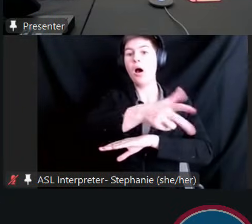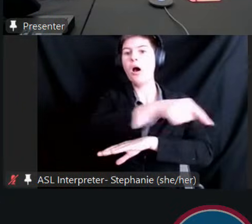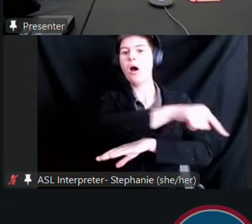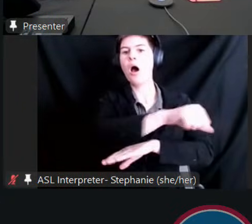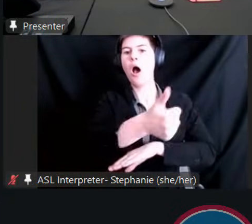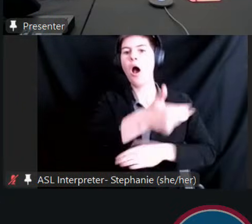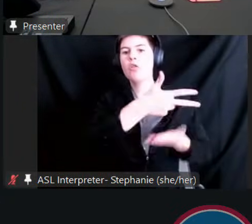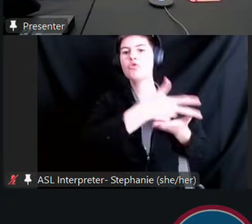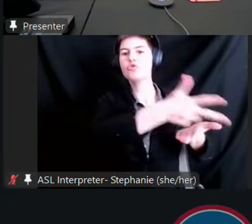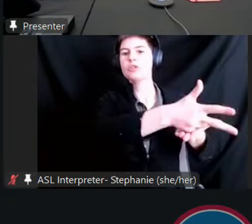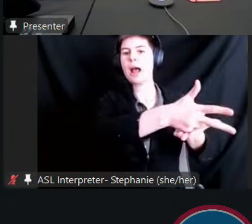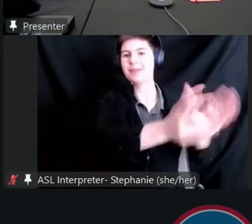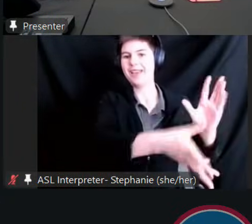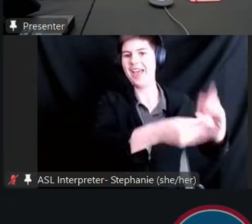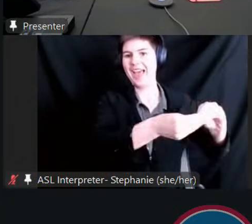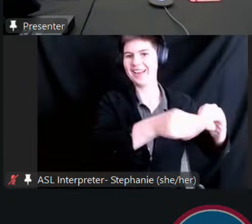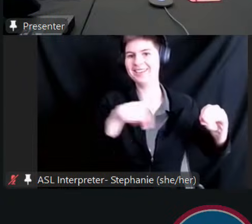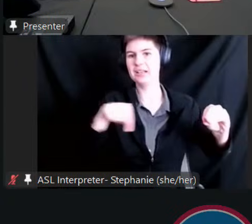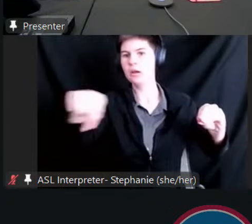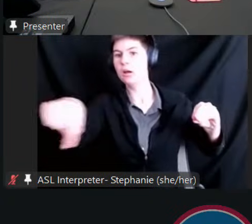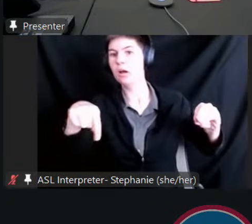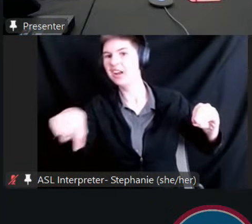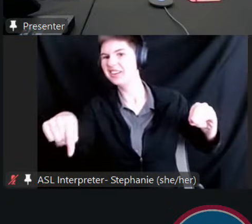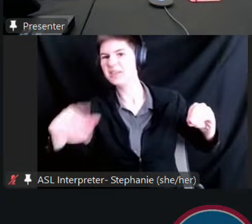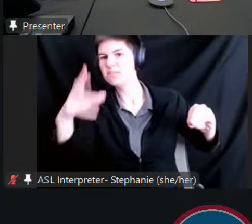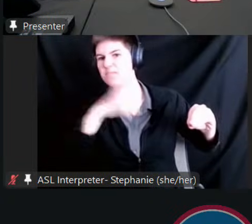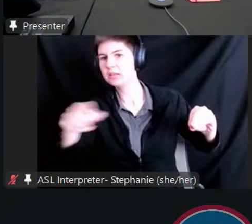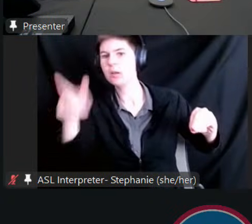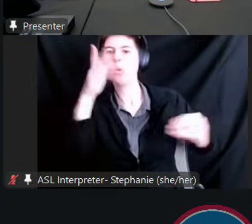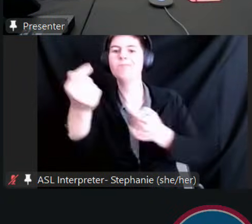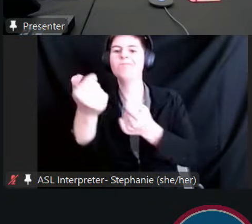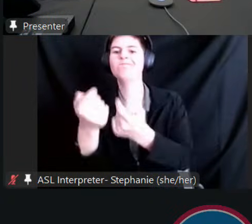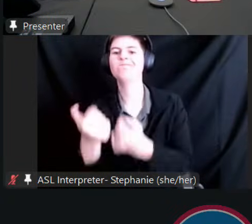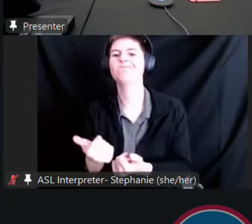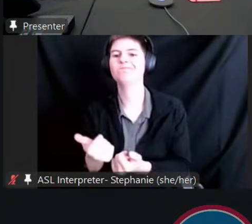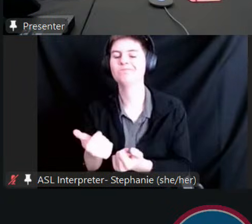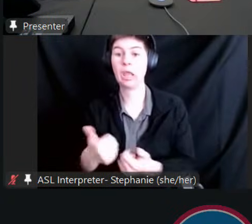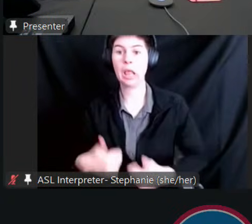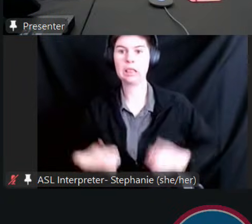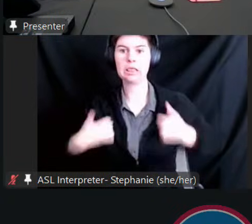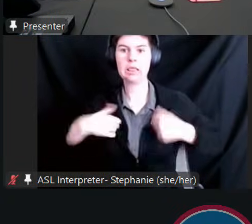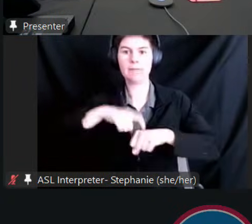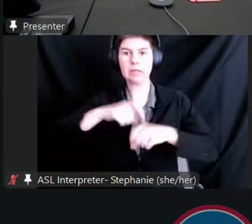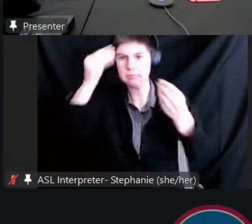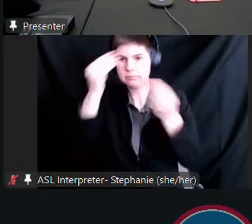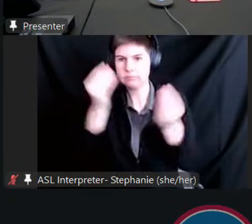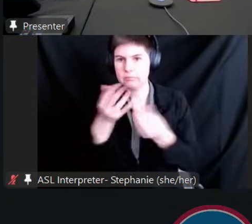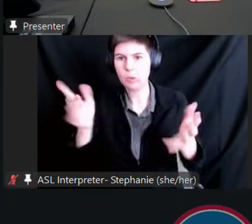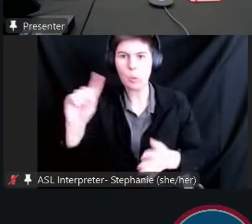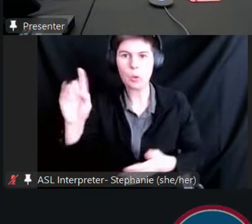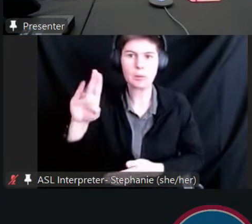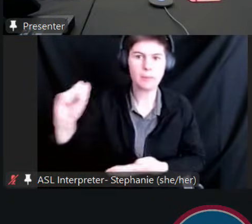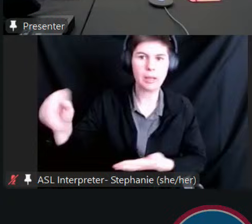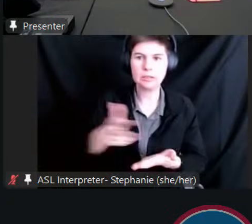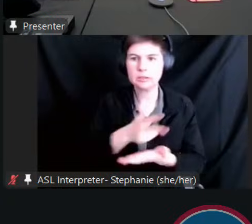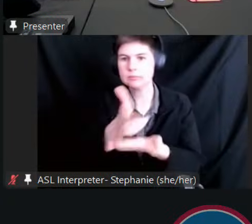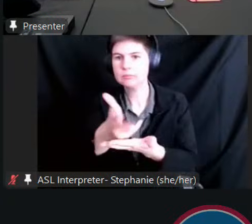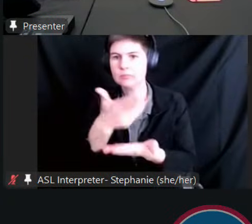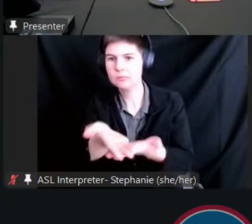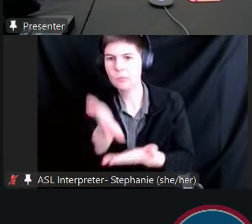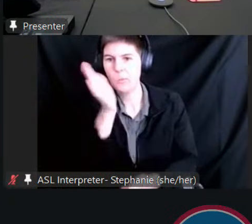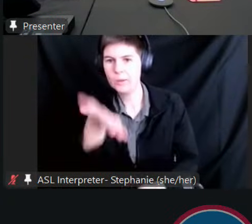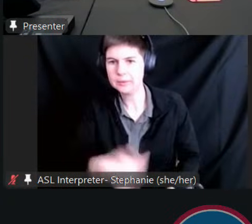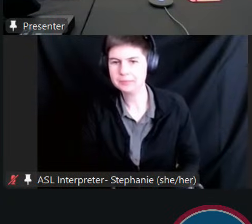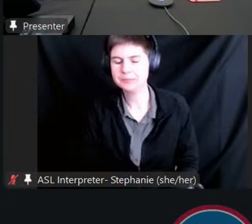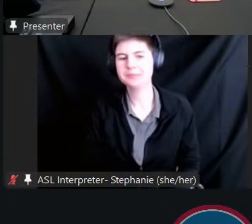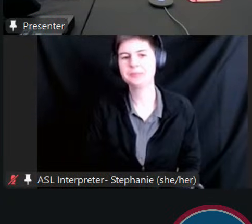the ones that are off, have the alerts be live, live time, and really give the control center the ability